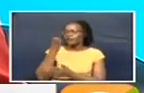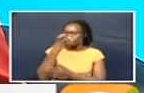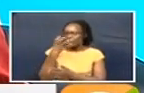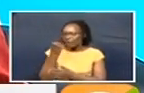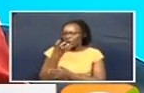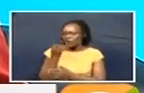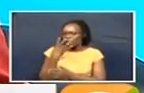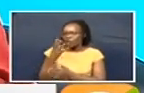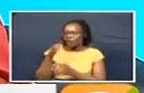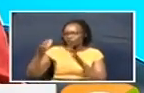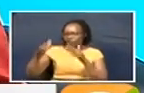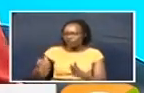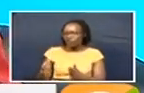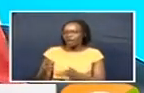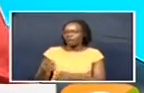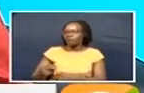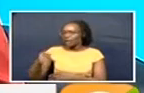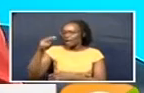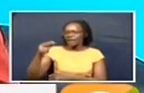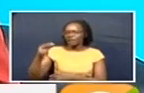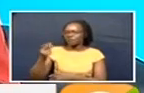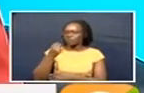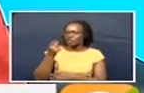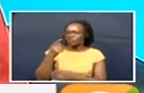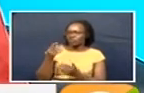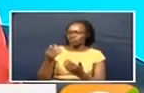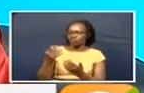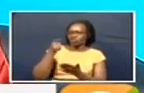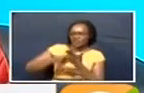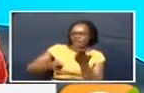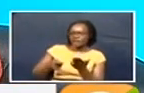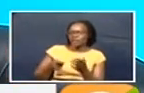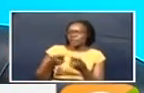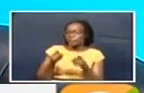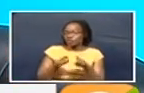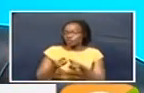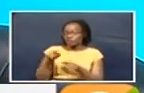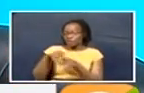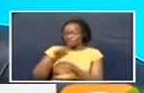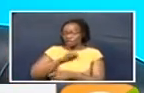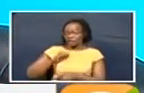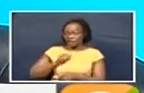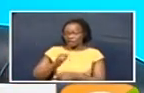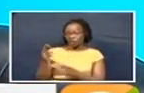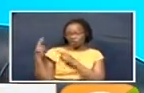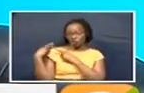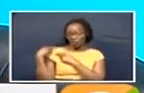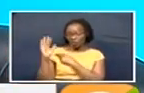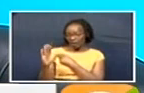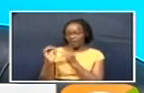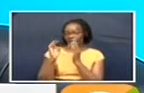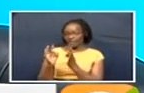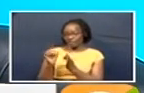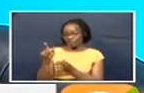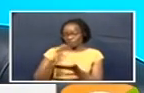high medical rates, a lot of questions coming in. But in the Senate, your oversight role, should you become